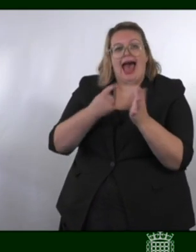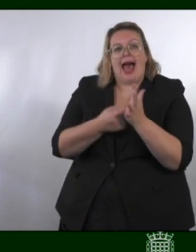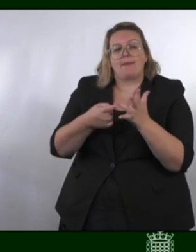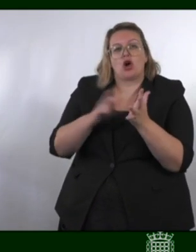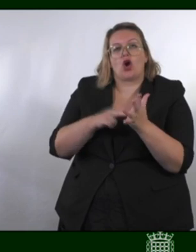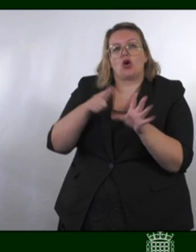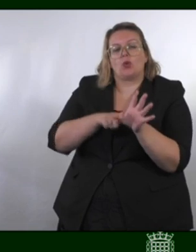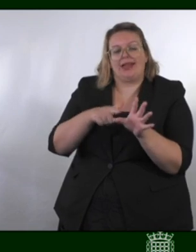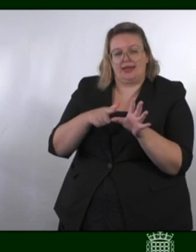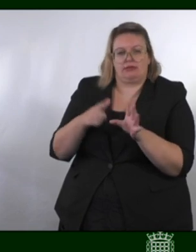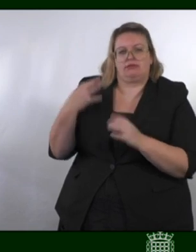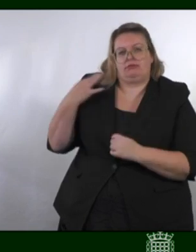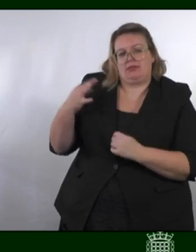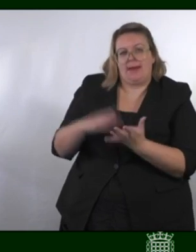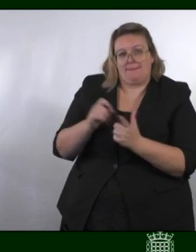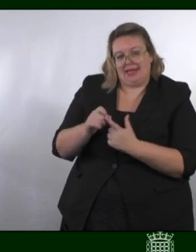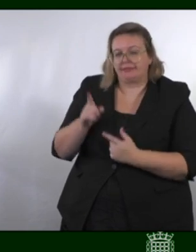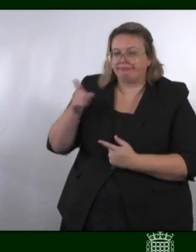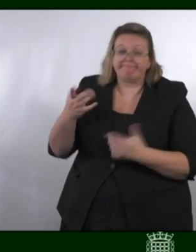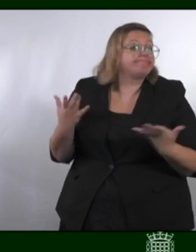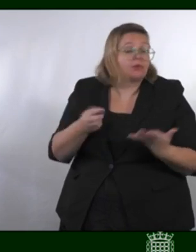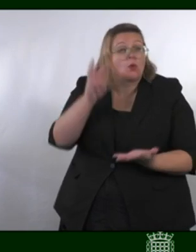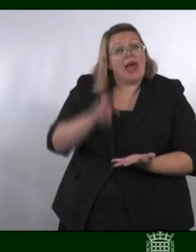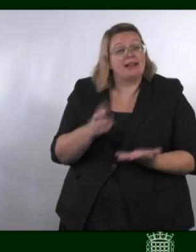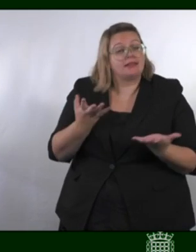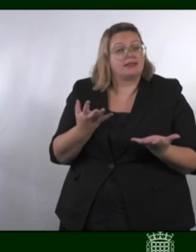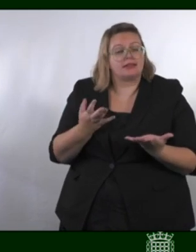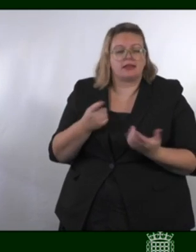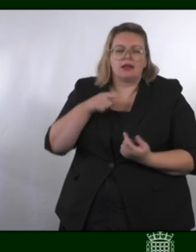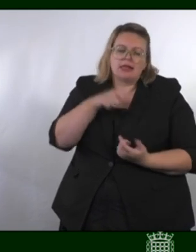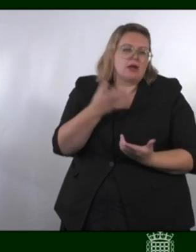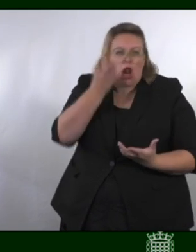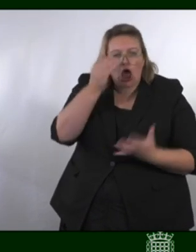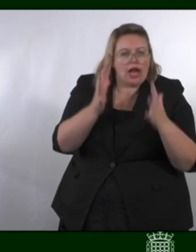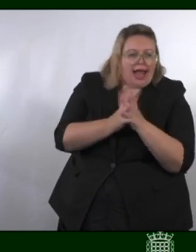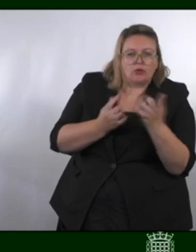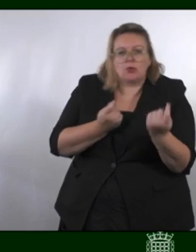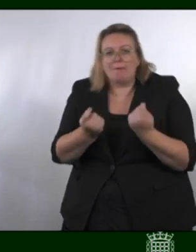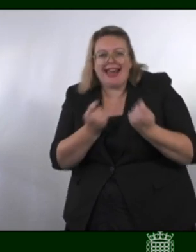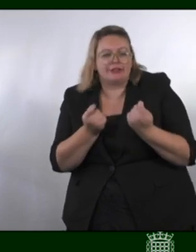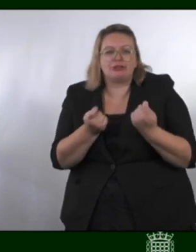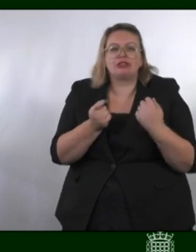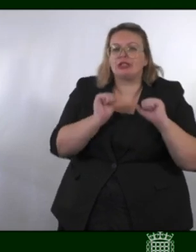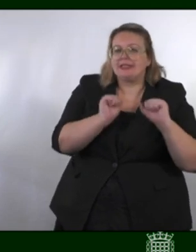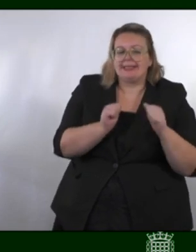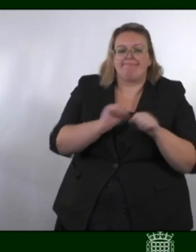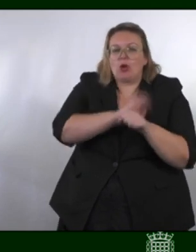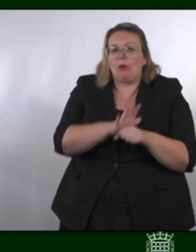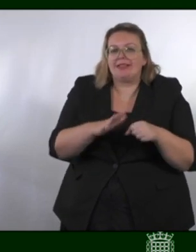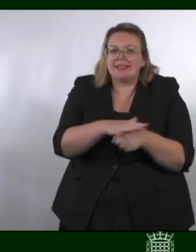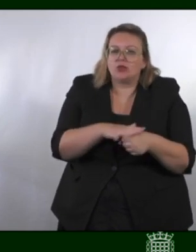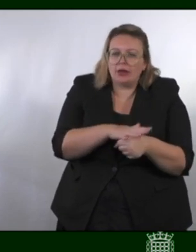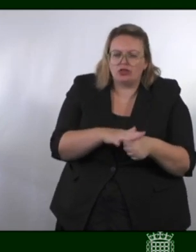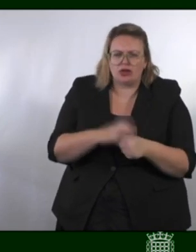Aberconwy and North Wales are learning to live with COVID-19, but we're frustrated by national Welsh Government policy that seeks to